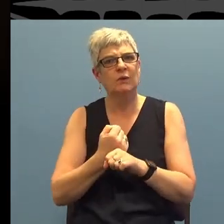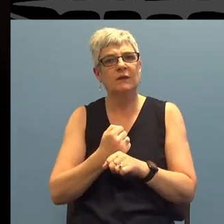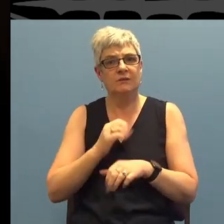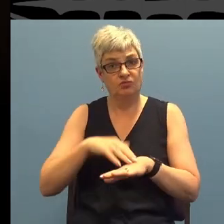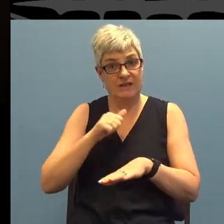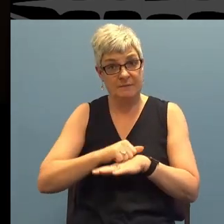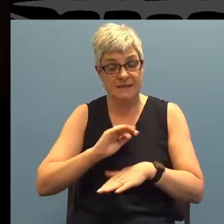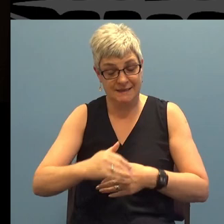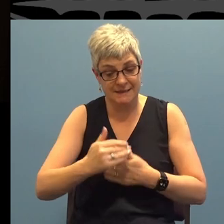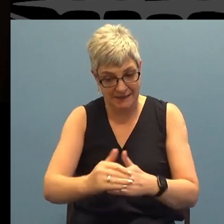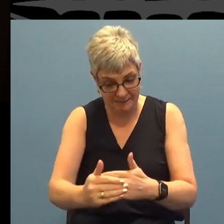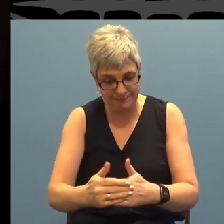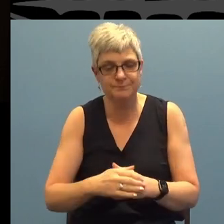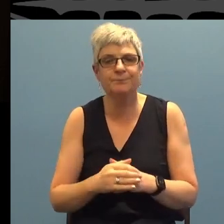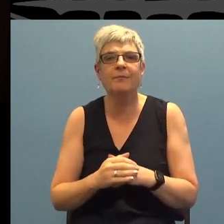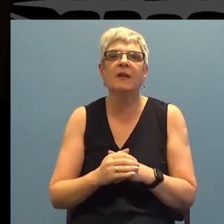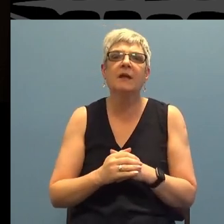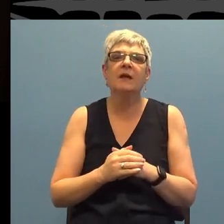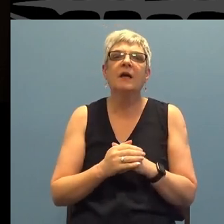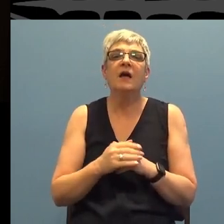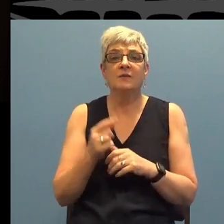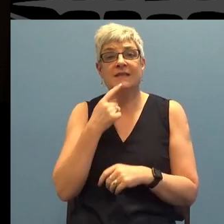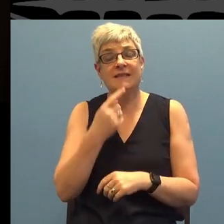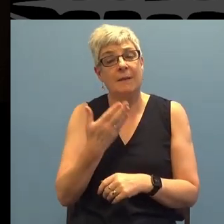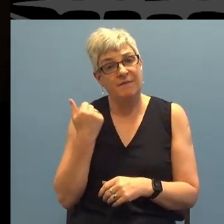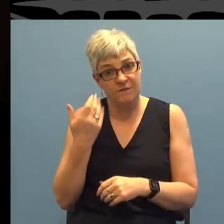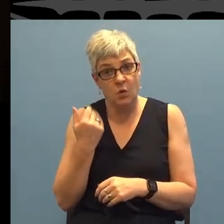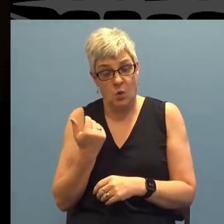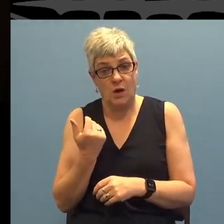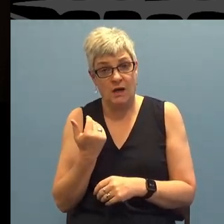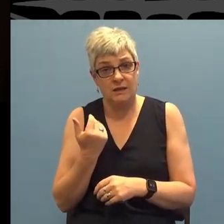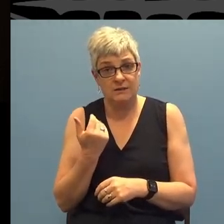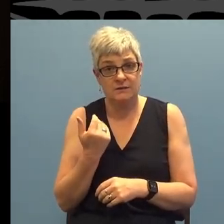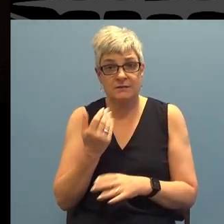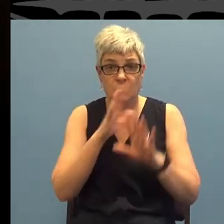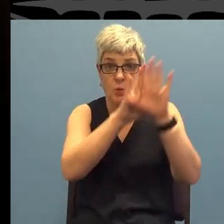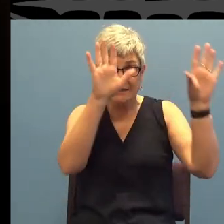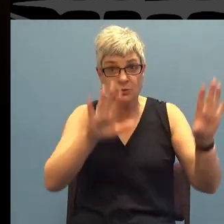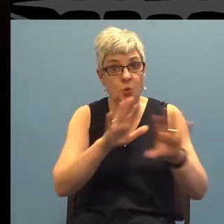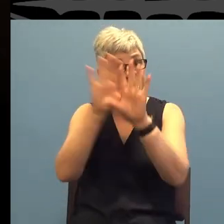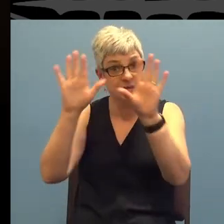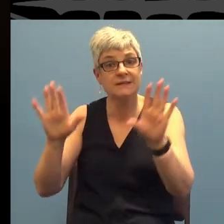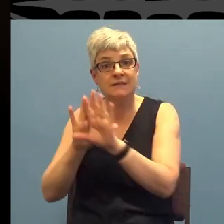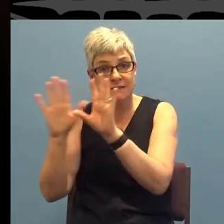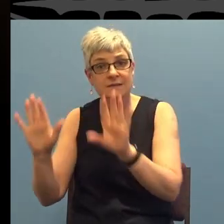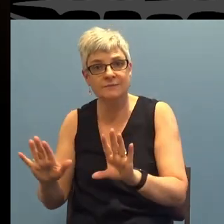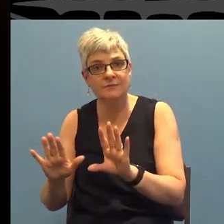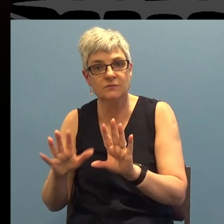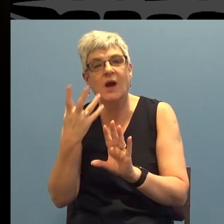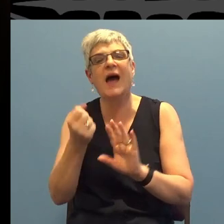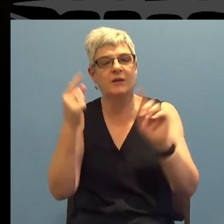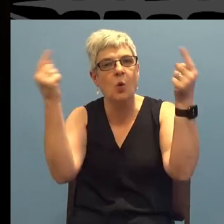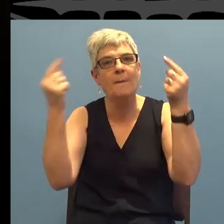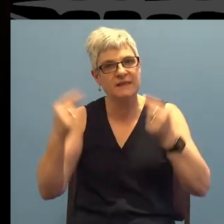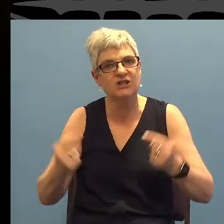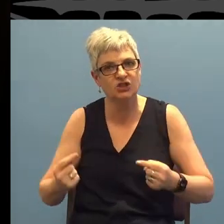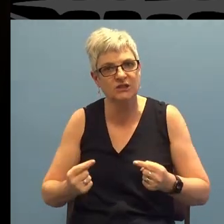As Minna mentioned, that the Advent windows, there was a competition there for